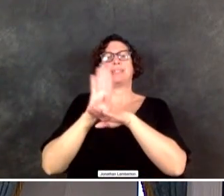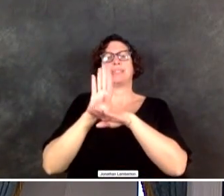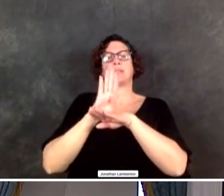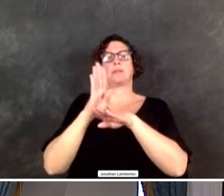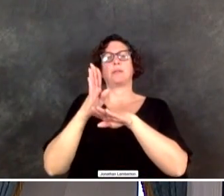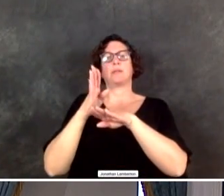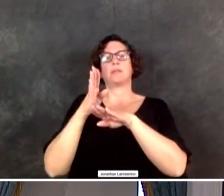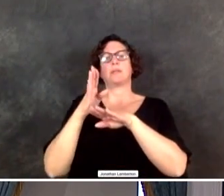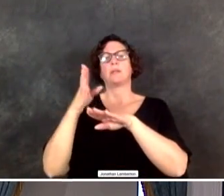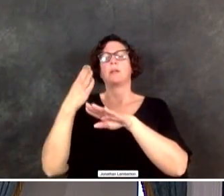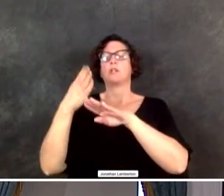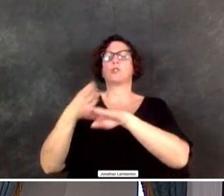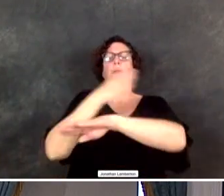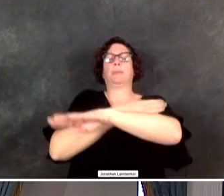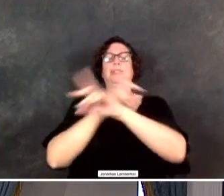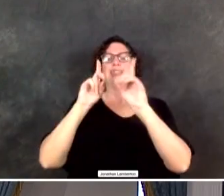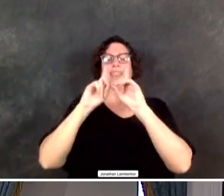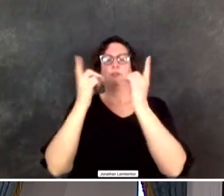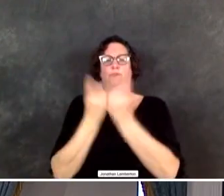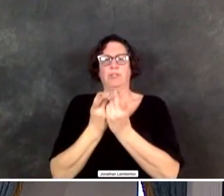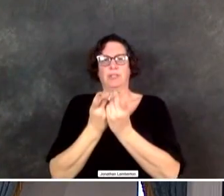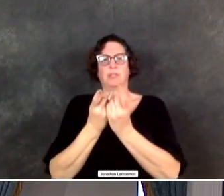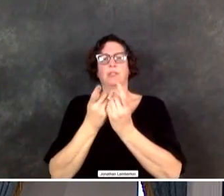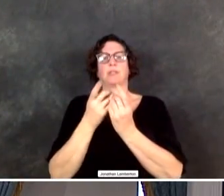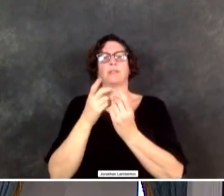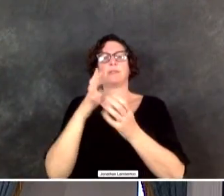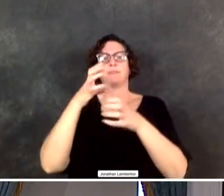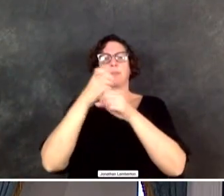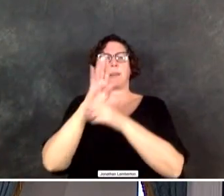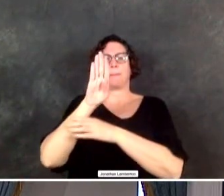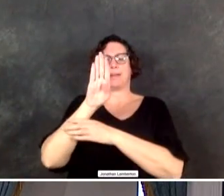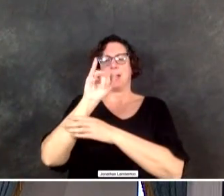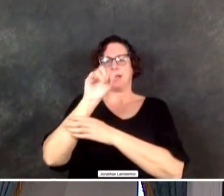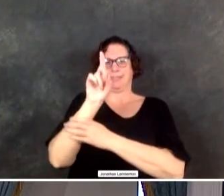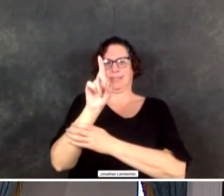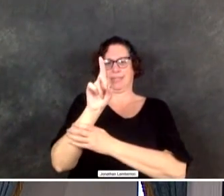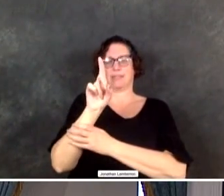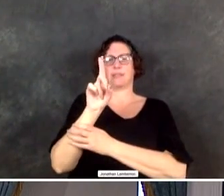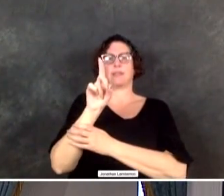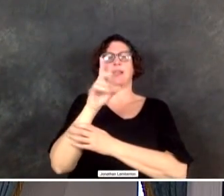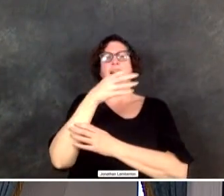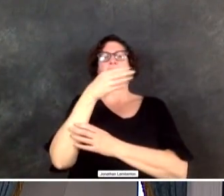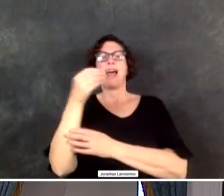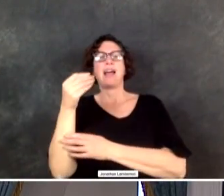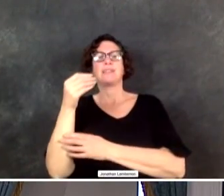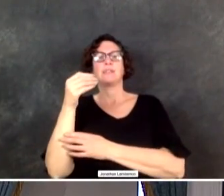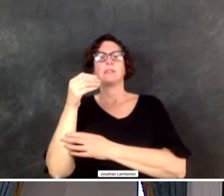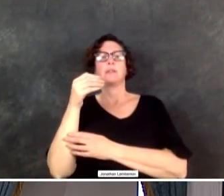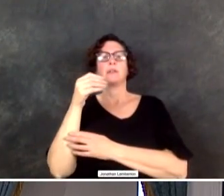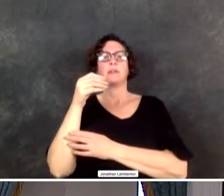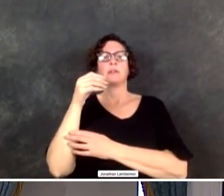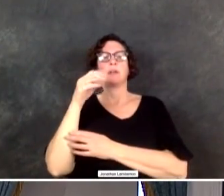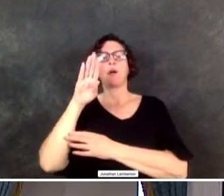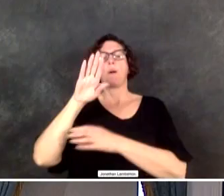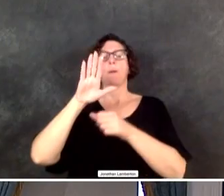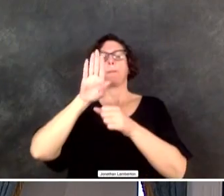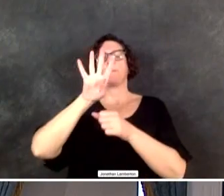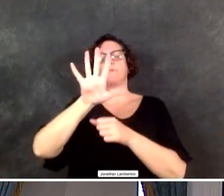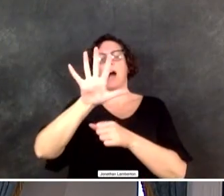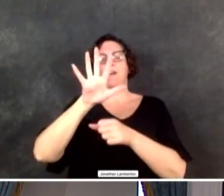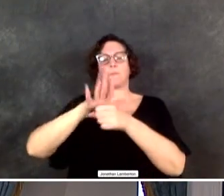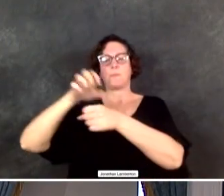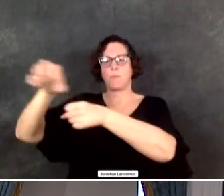including Broadway, which is virtually car-free right now anyway. And given that you were asked about Oakland's 74 miles of car-free